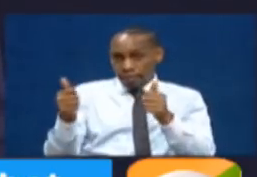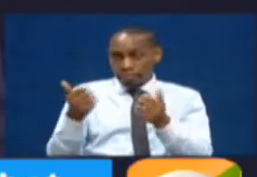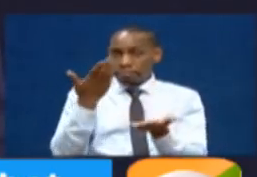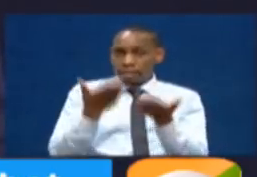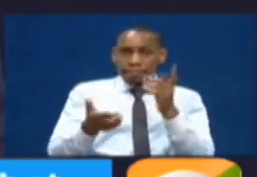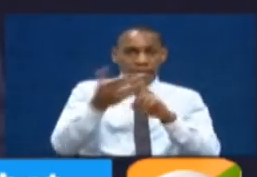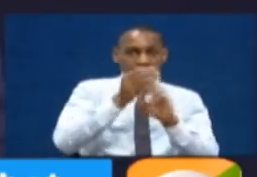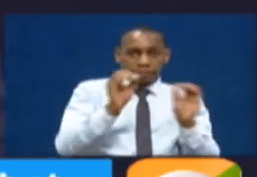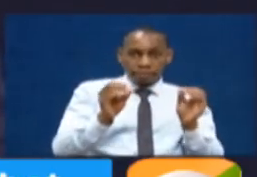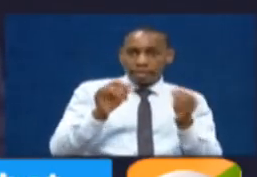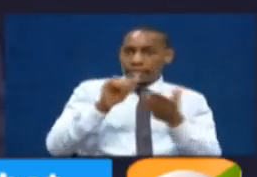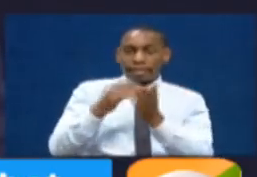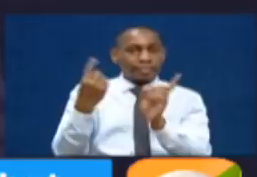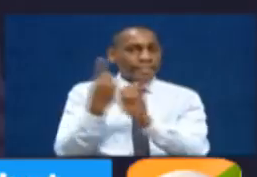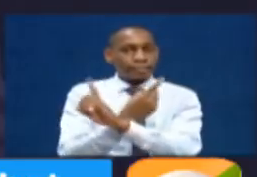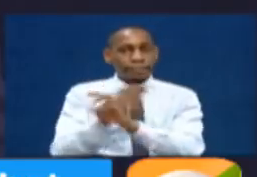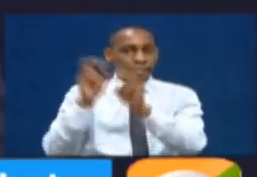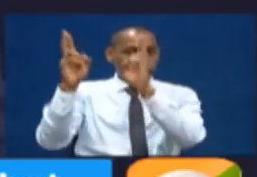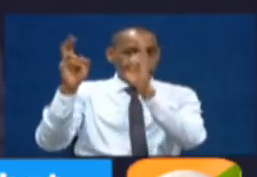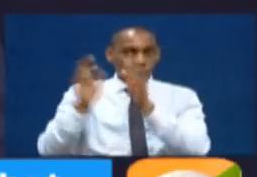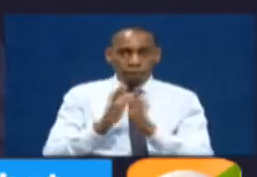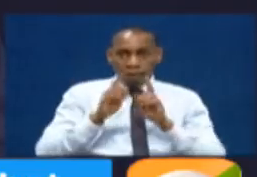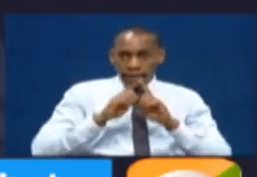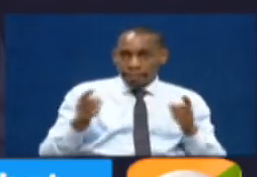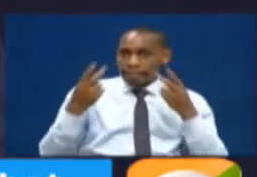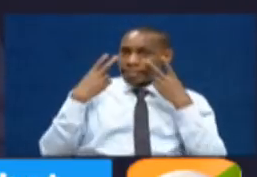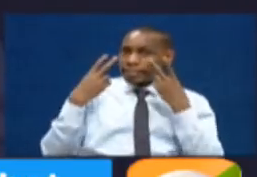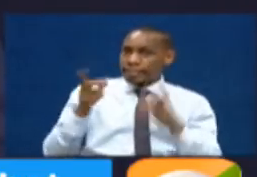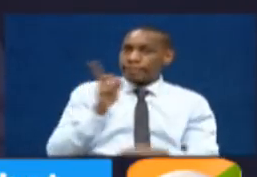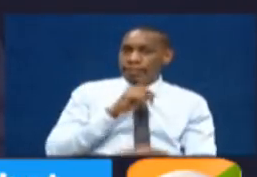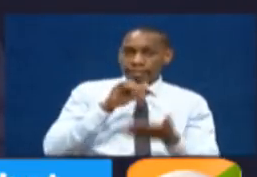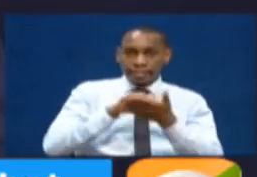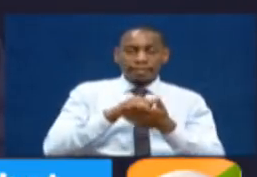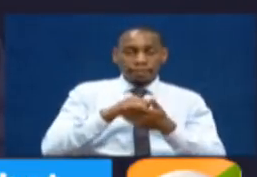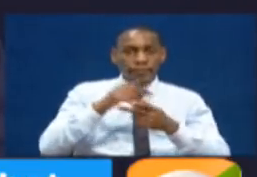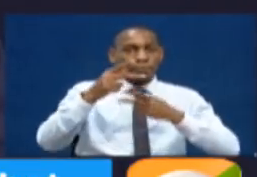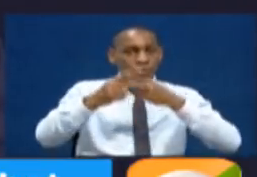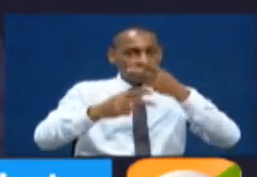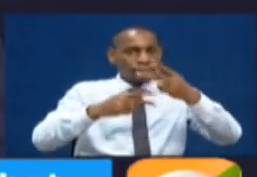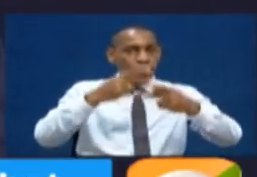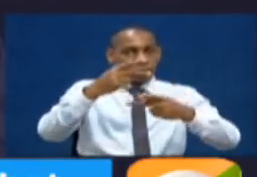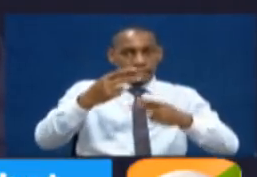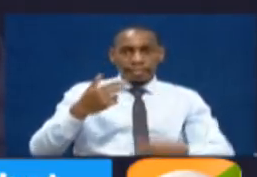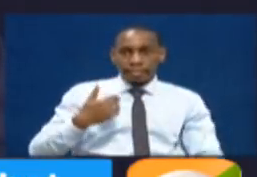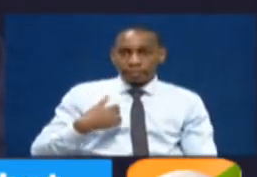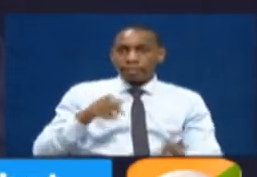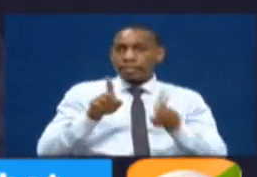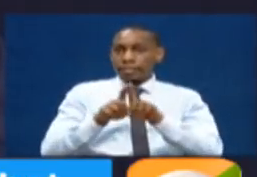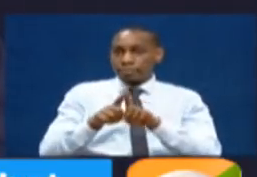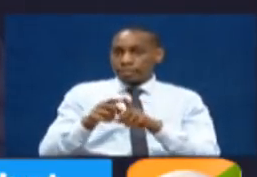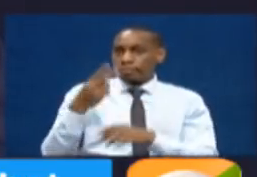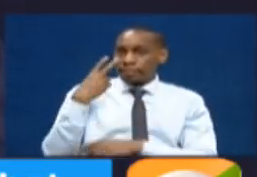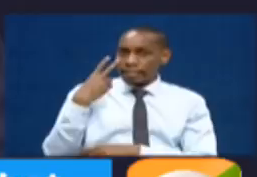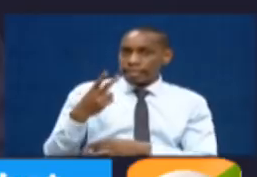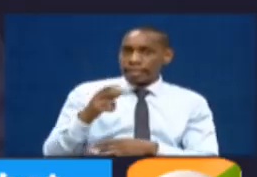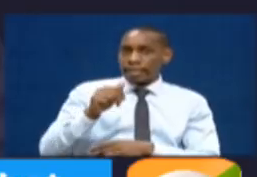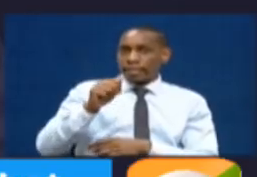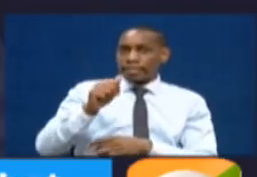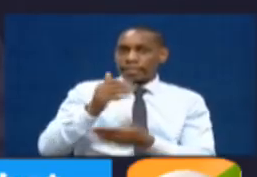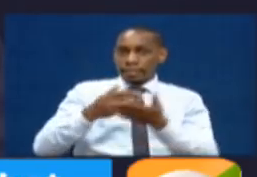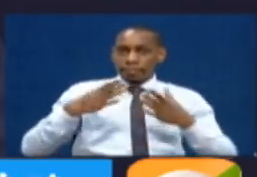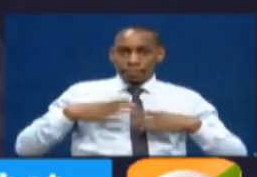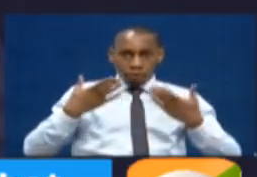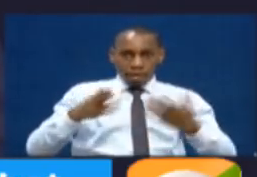not, that is another matter. But we have seen that there's been some progress. And we have seen also that there are some people now in